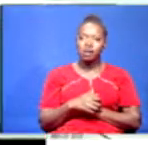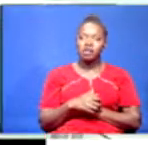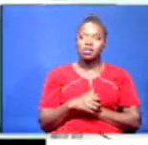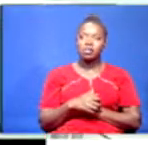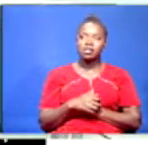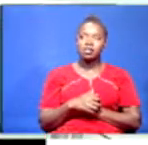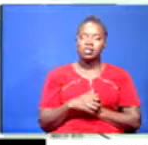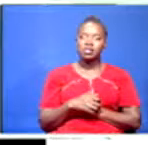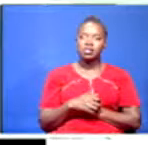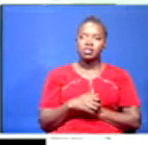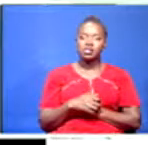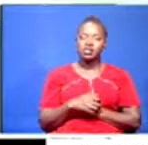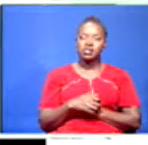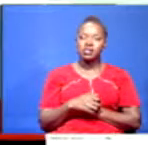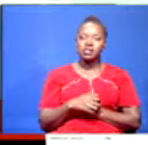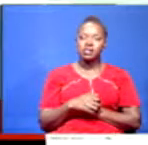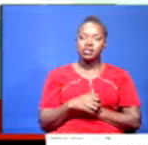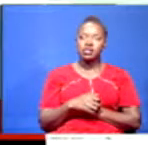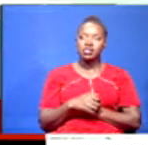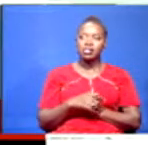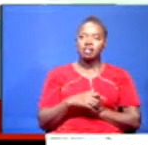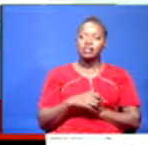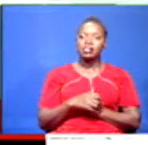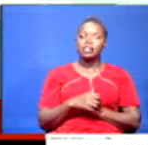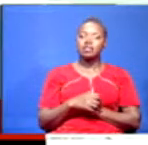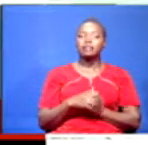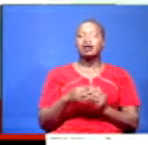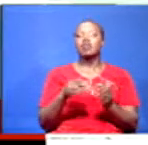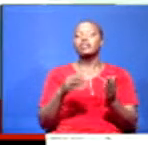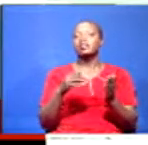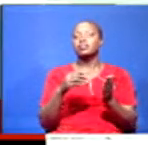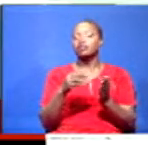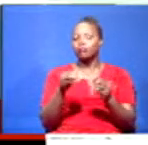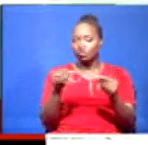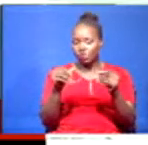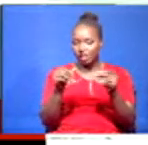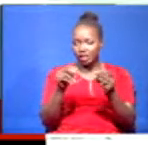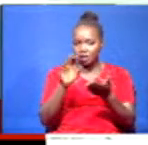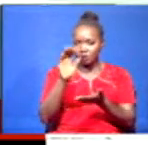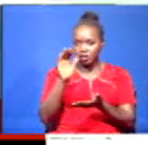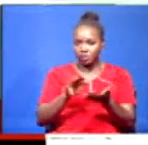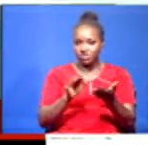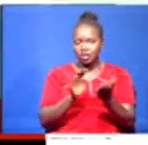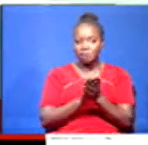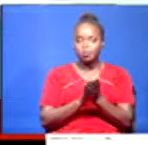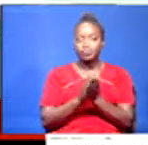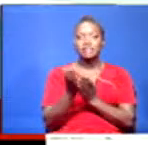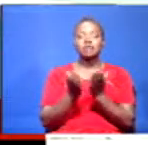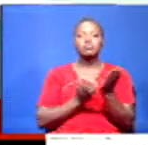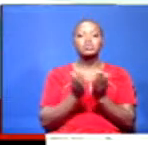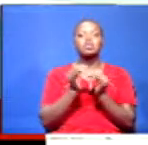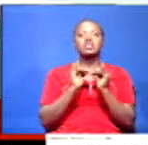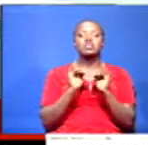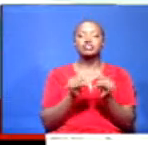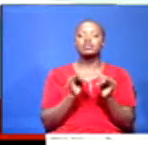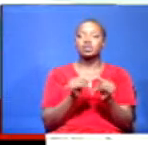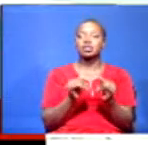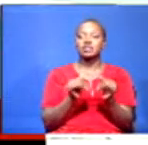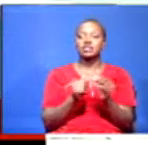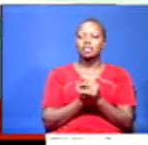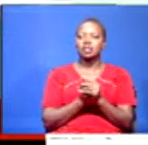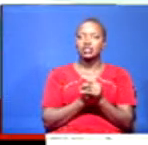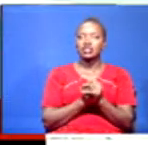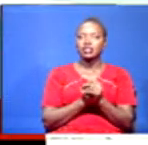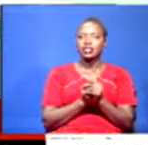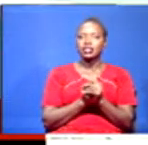For Kenyans, there's a cost of unga, the staple food, going down. It's now time for business, and I understand that we are getting more